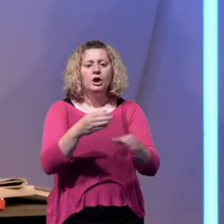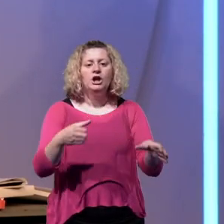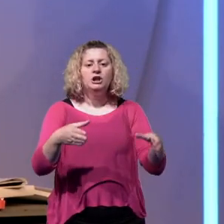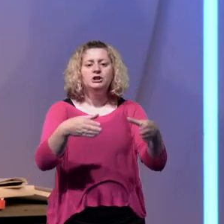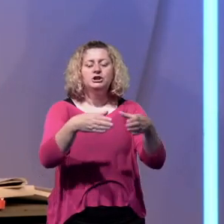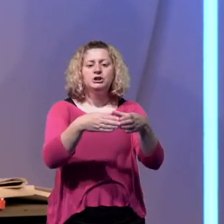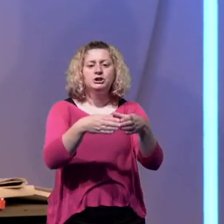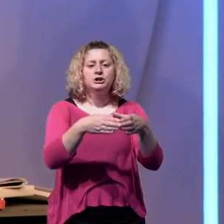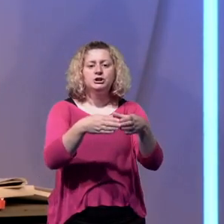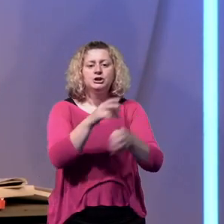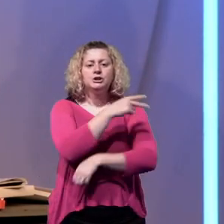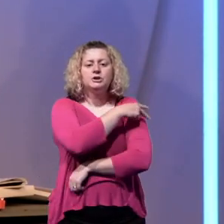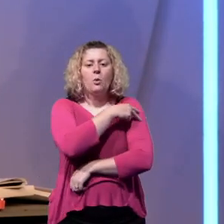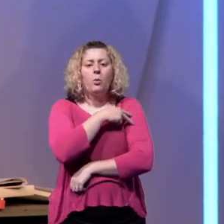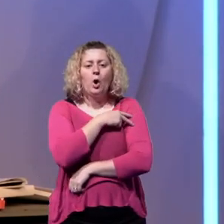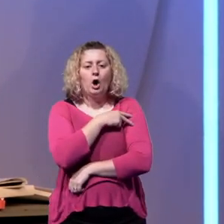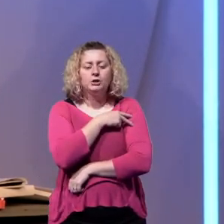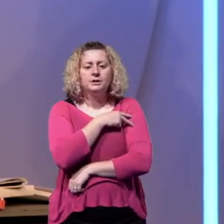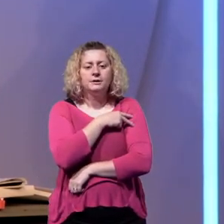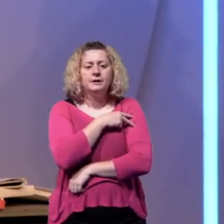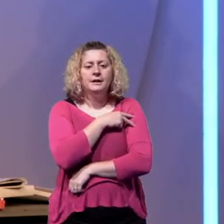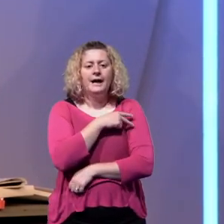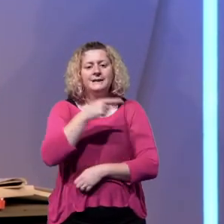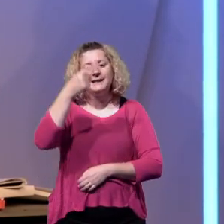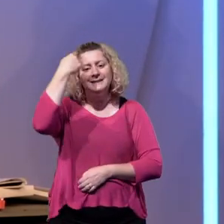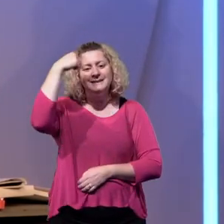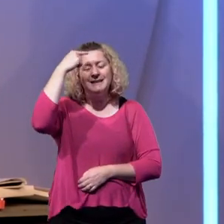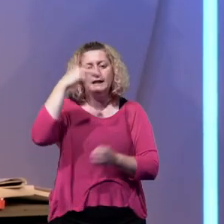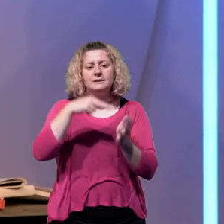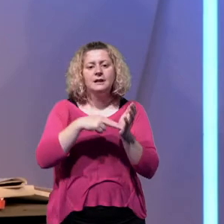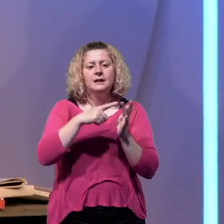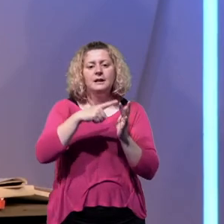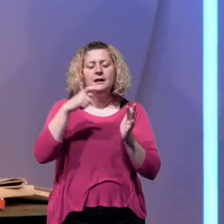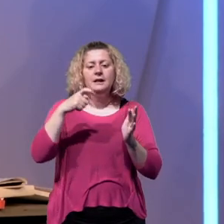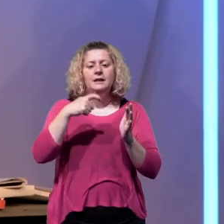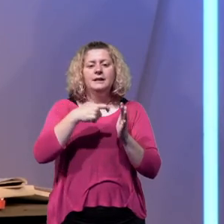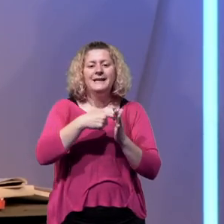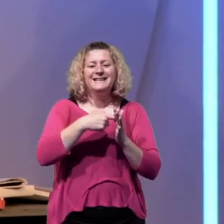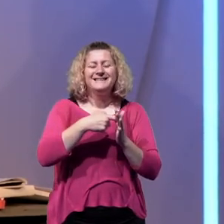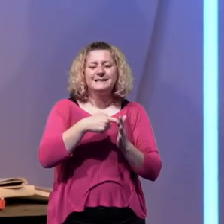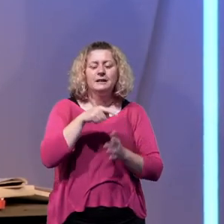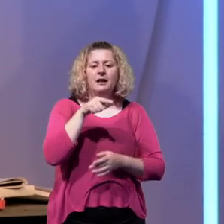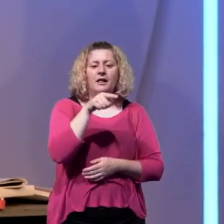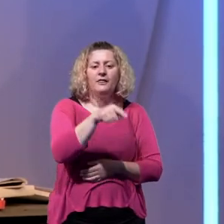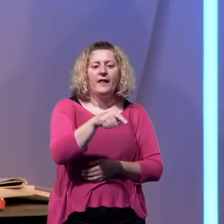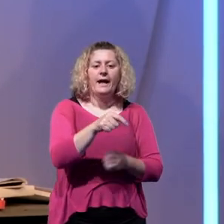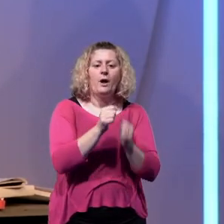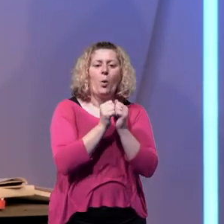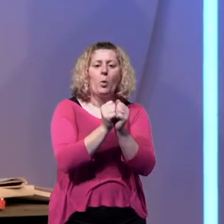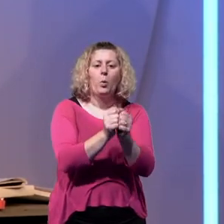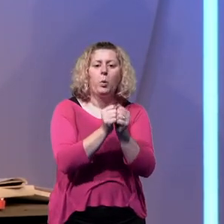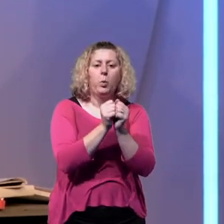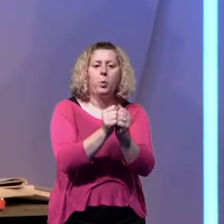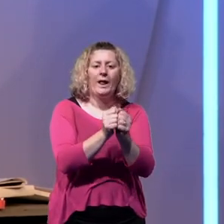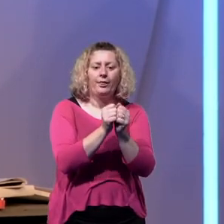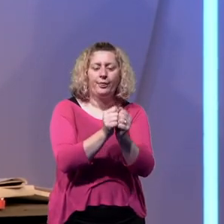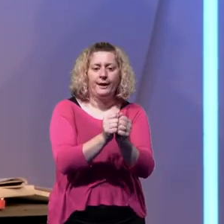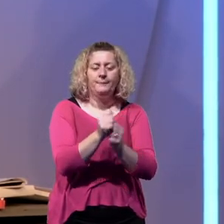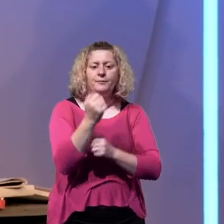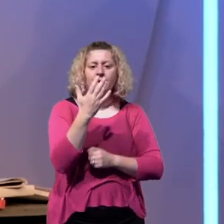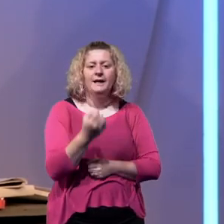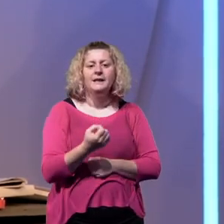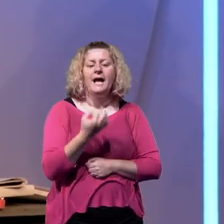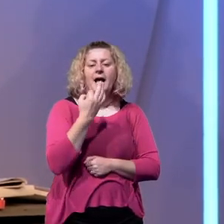Sevenoaks, Sevenoaks is probably the wealthiest parish in Britain, that there were 85 evangelicals that applied for the job